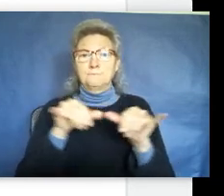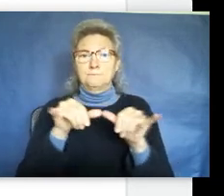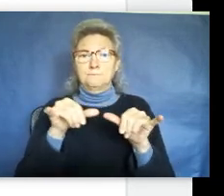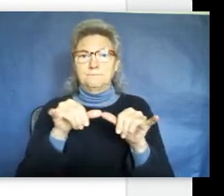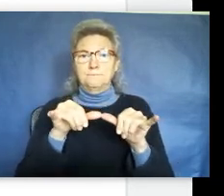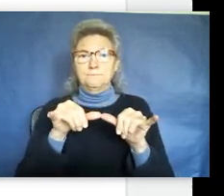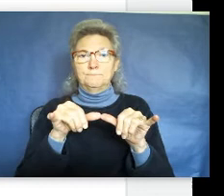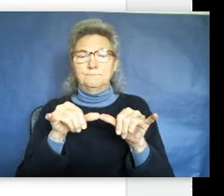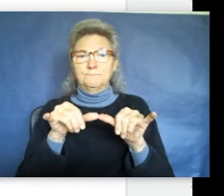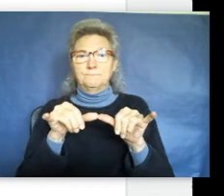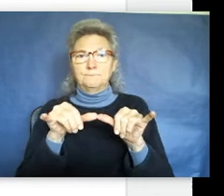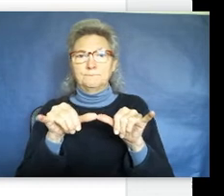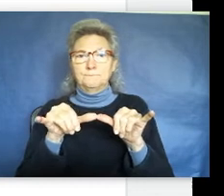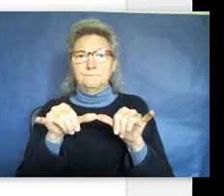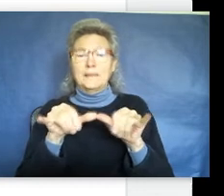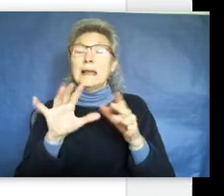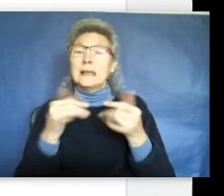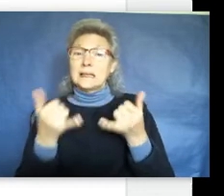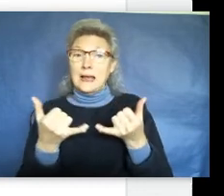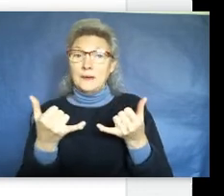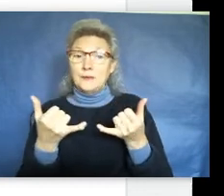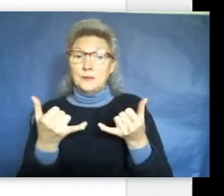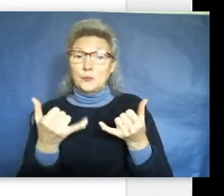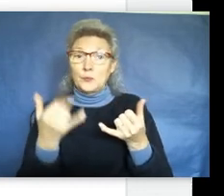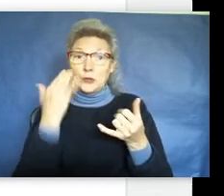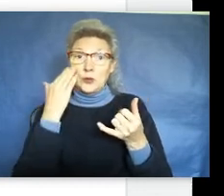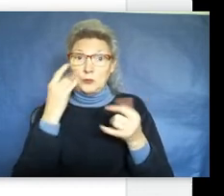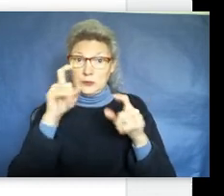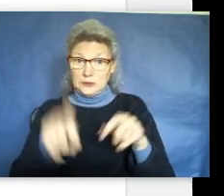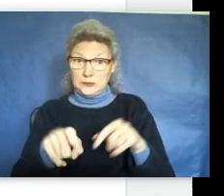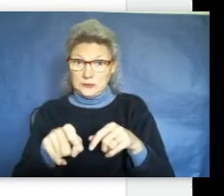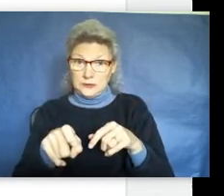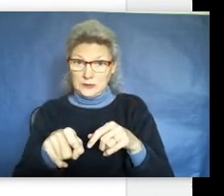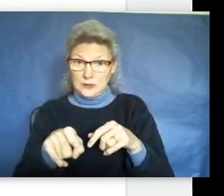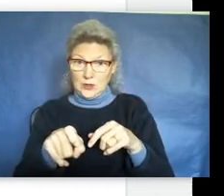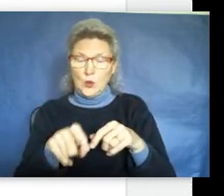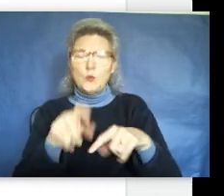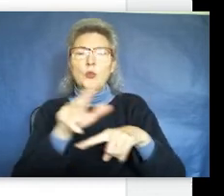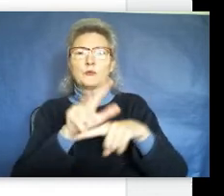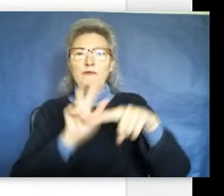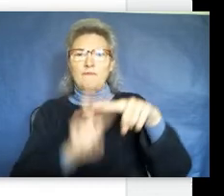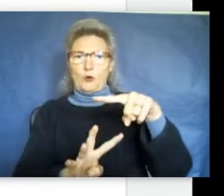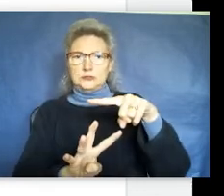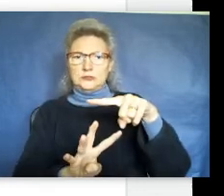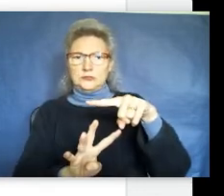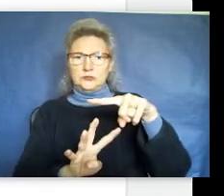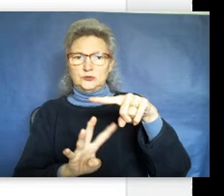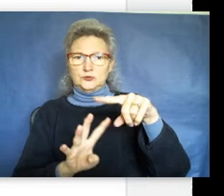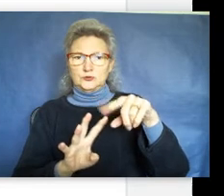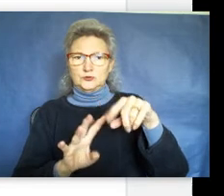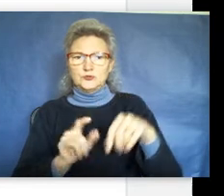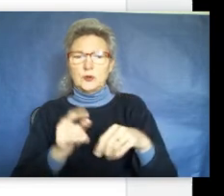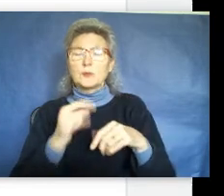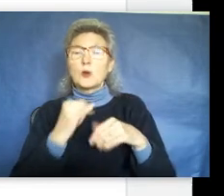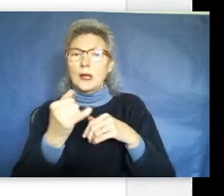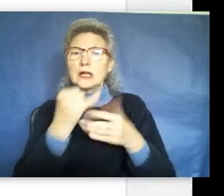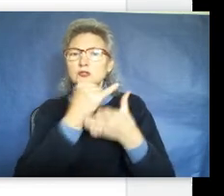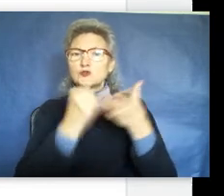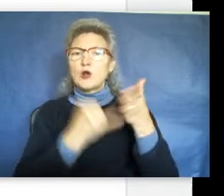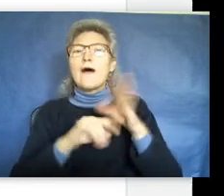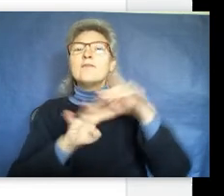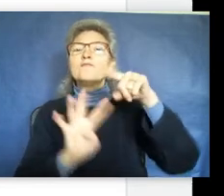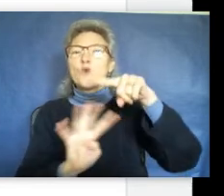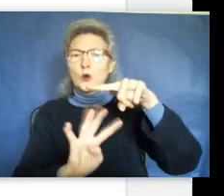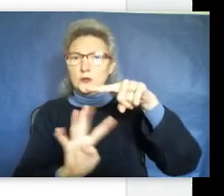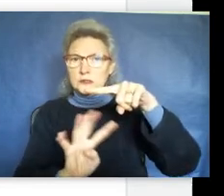cup. Now, we know what we need would be in fourths. So I'm going to go ahead and just